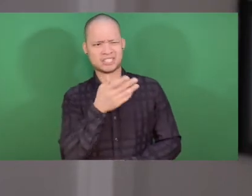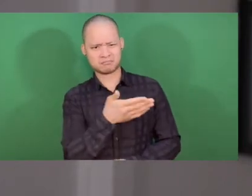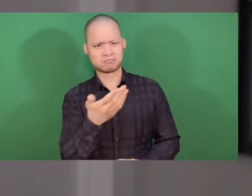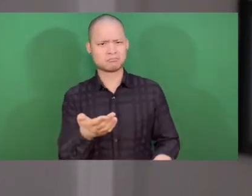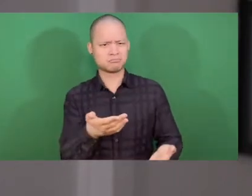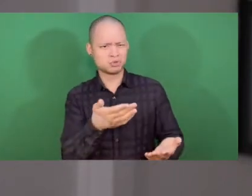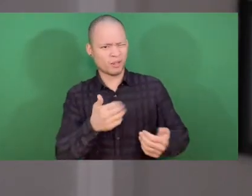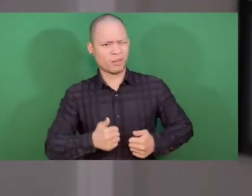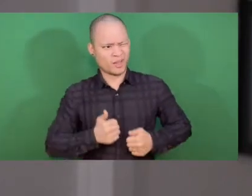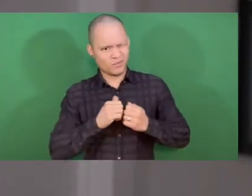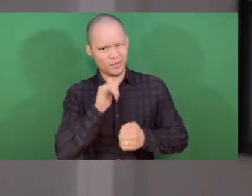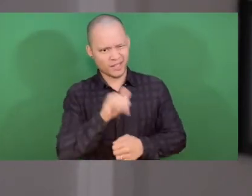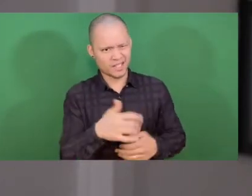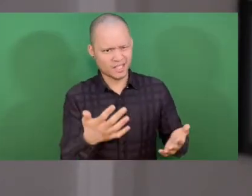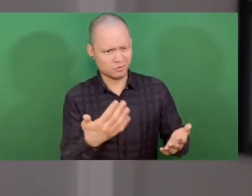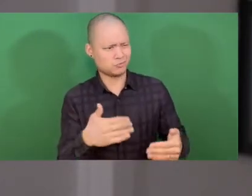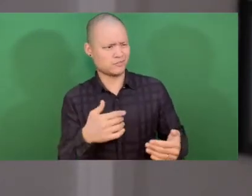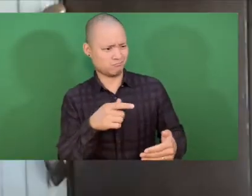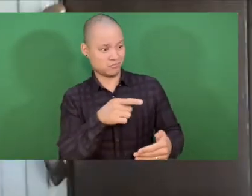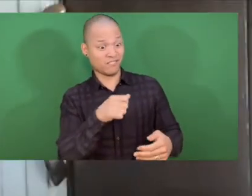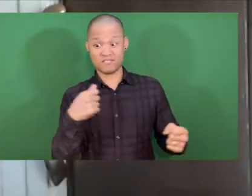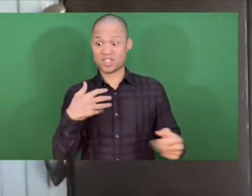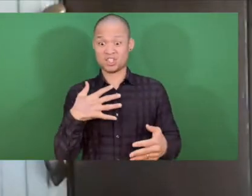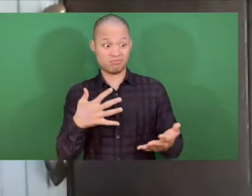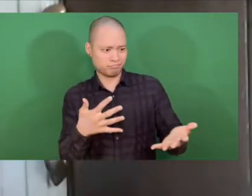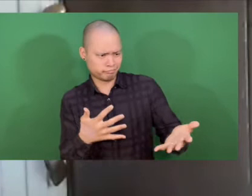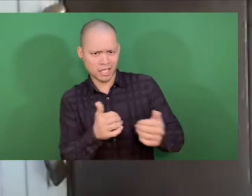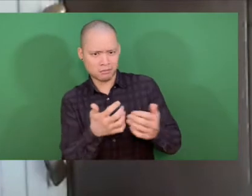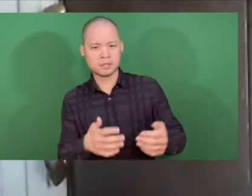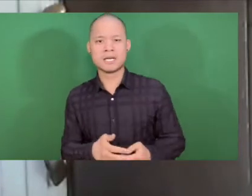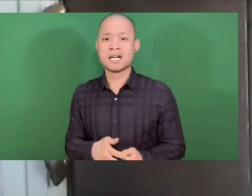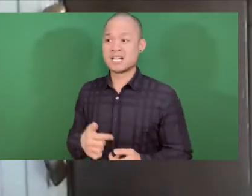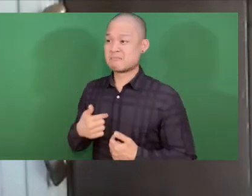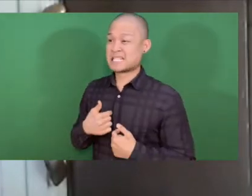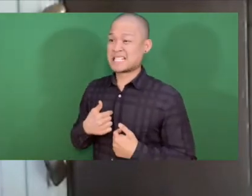individual. Do you live with that kind of fear? Personally,